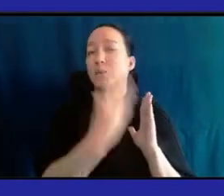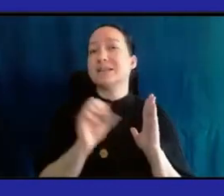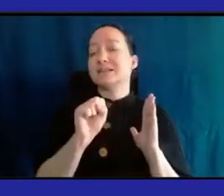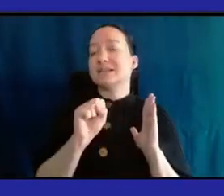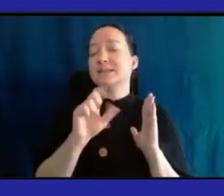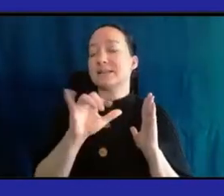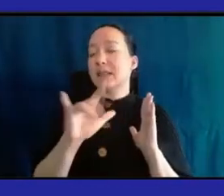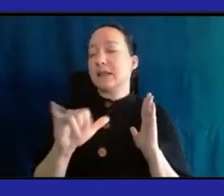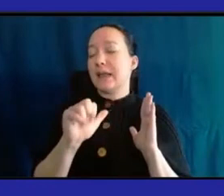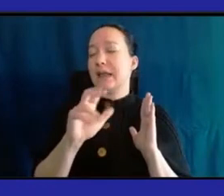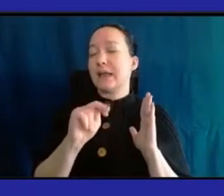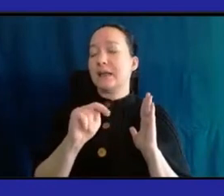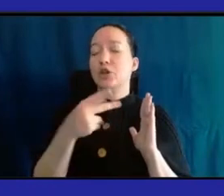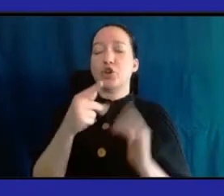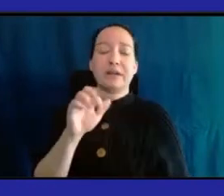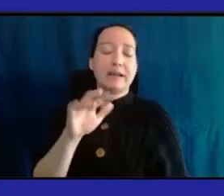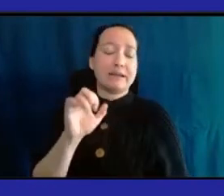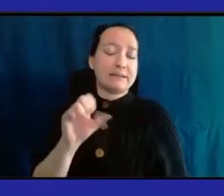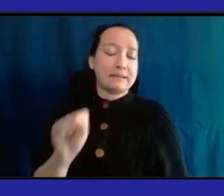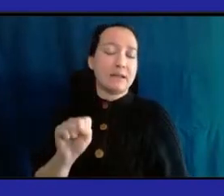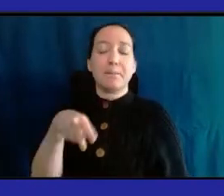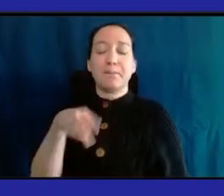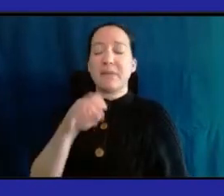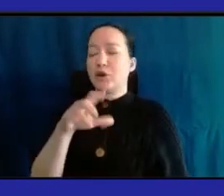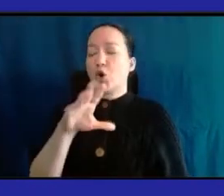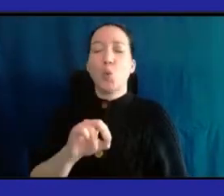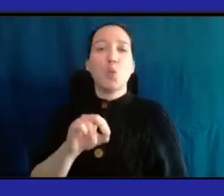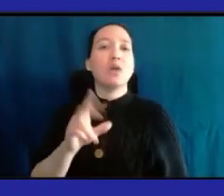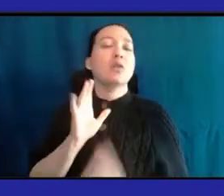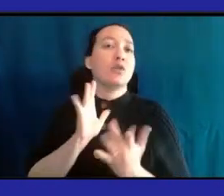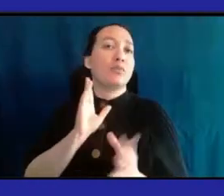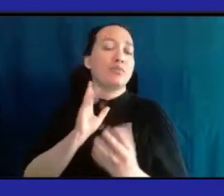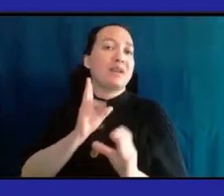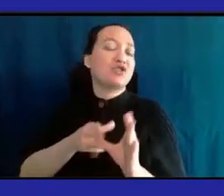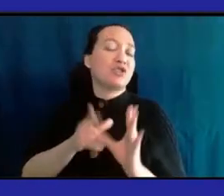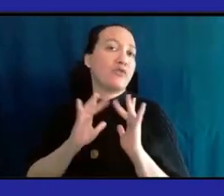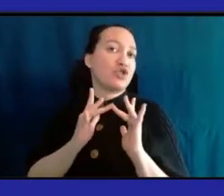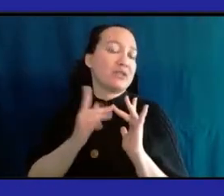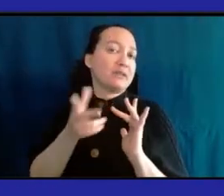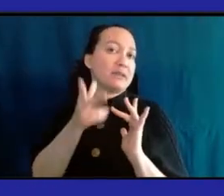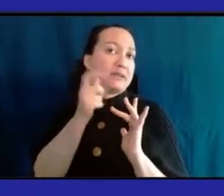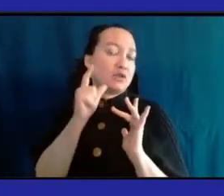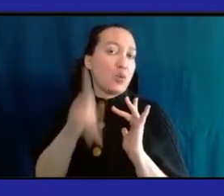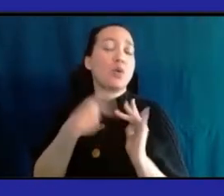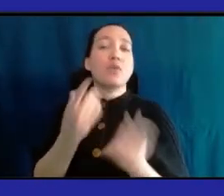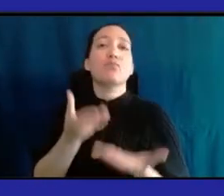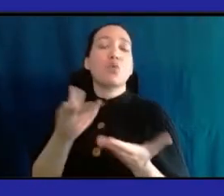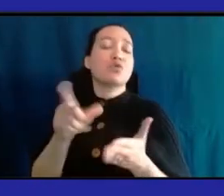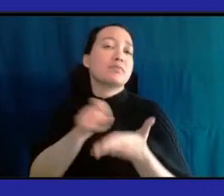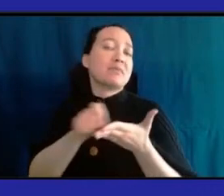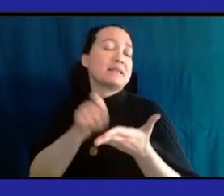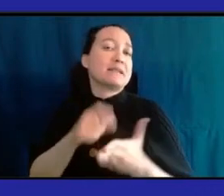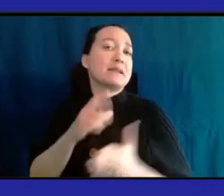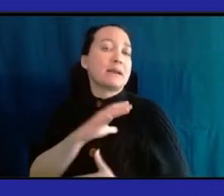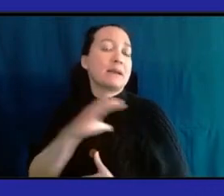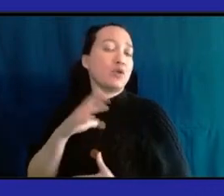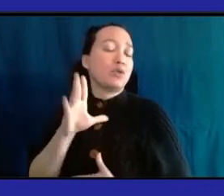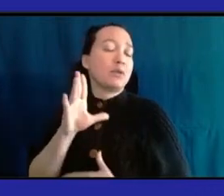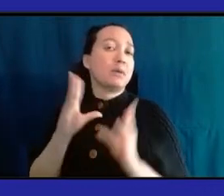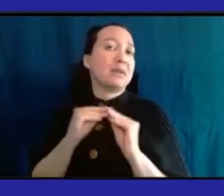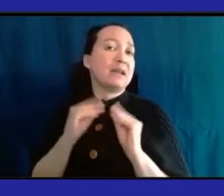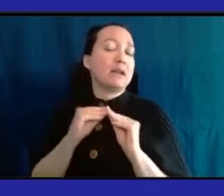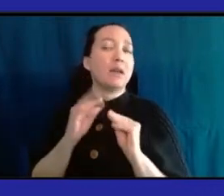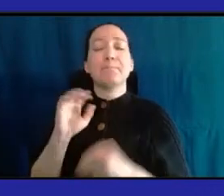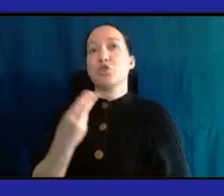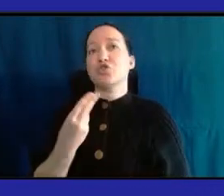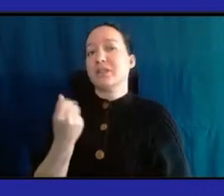Pinheiro is participating virtually in a listening capacity. So I would like to propose a motion to adopt the minutes of the Capital Committee meeting held on